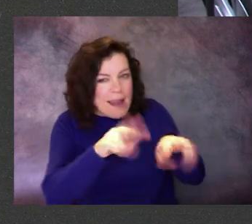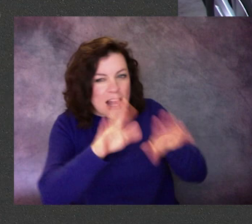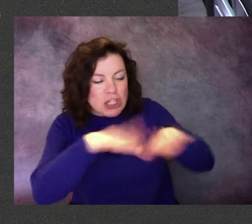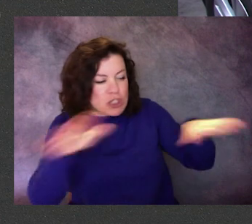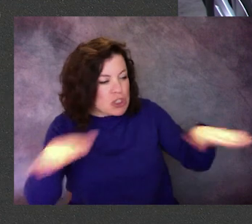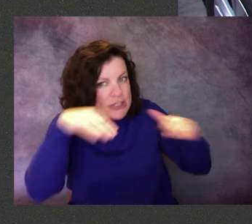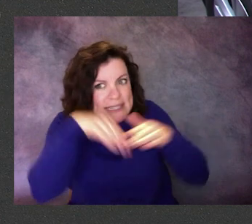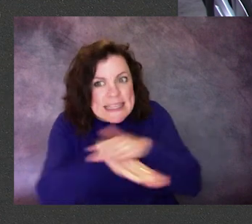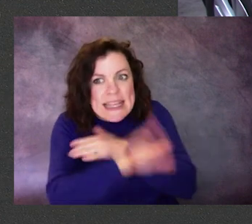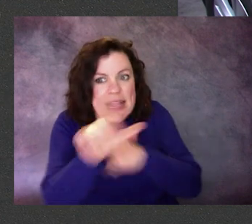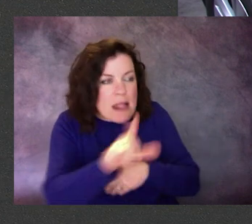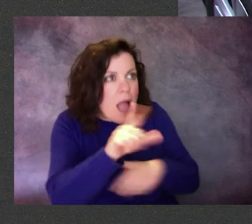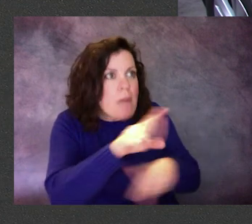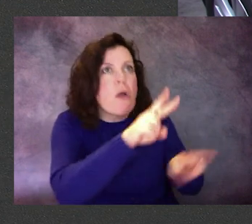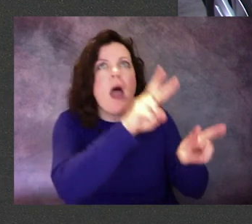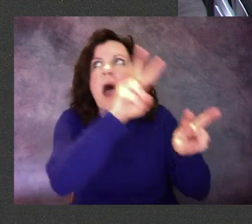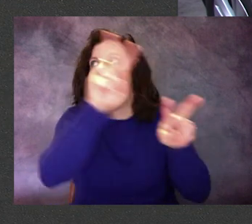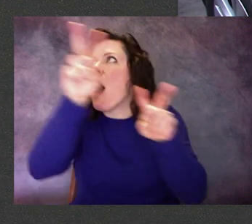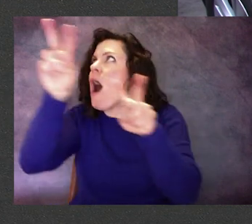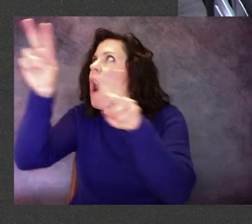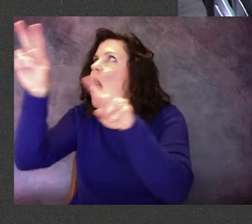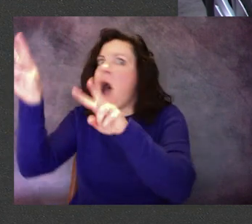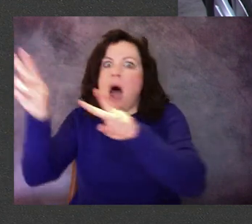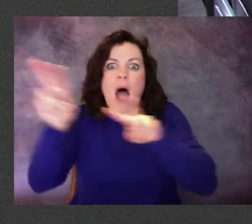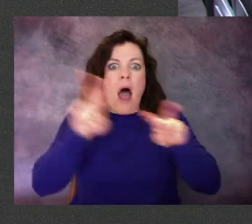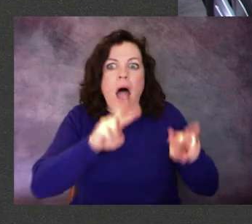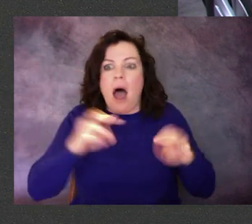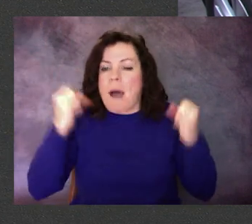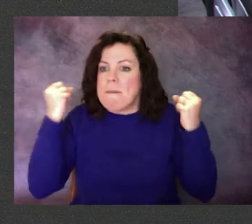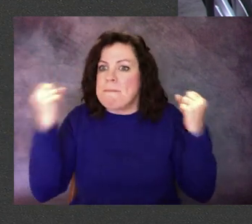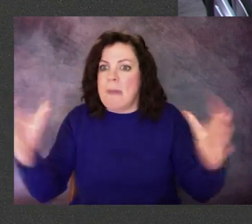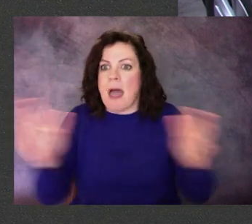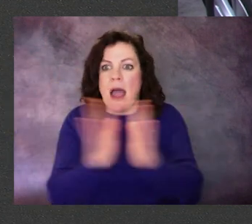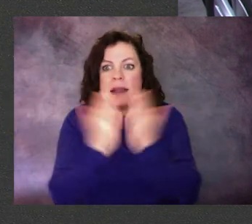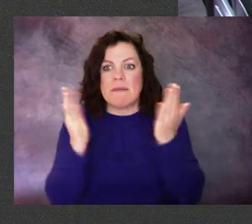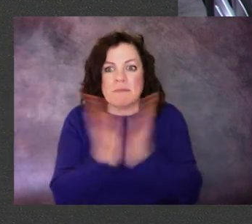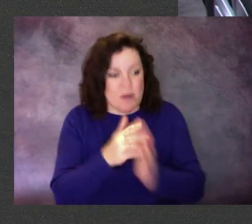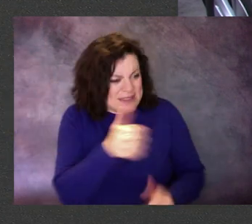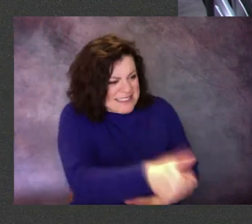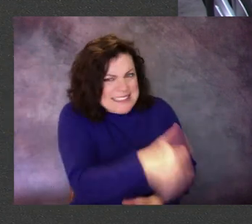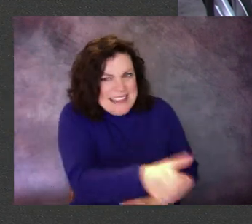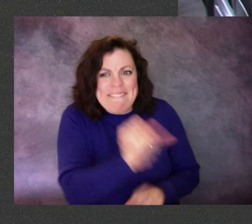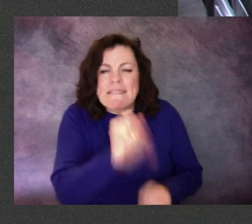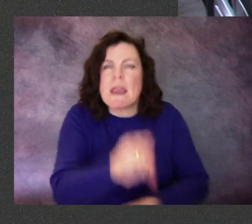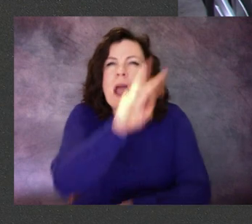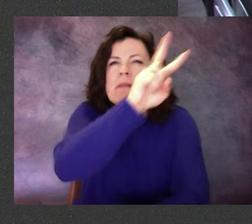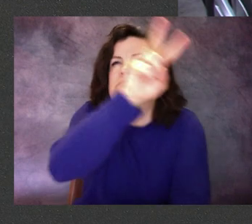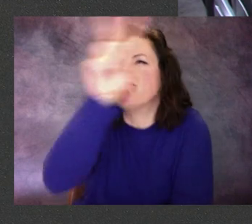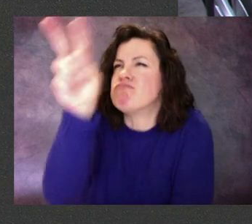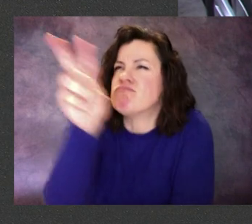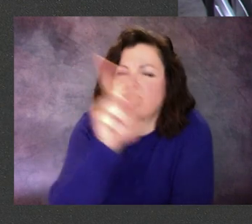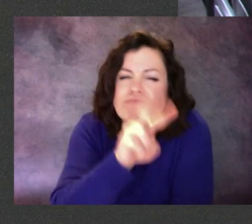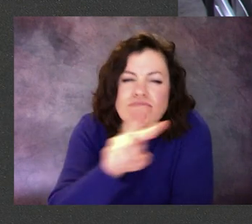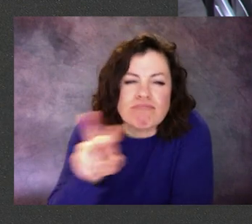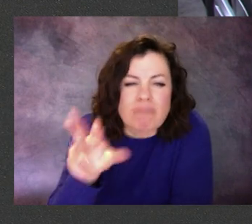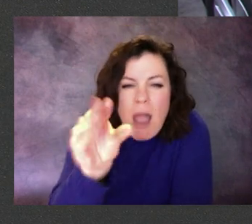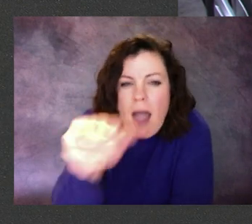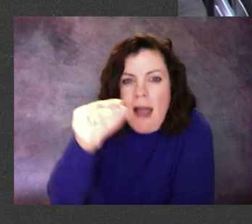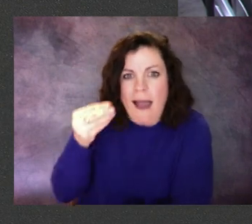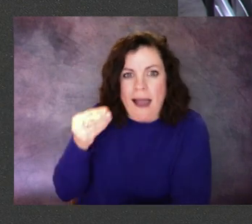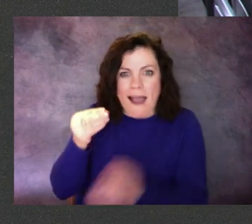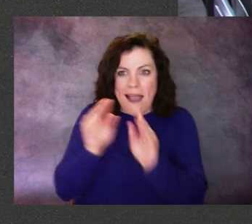go into the library and pick out their very own books that they chose. It's very empowering to make your